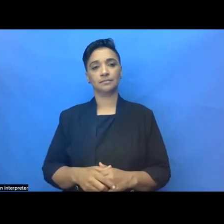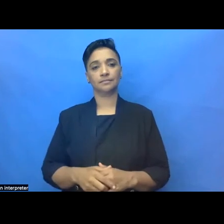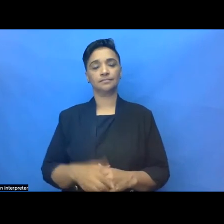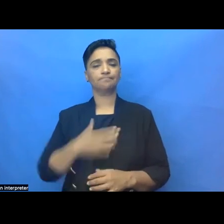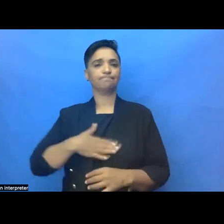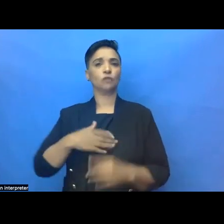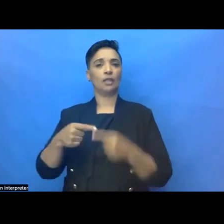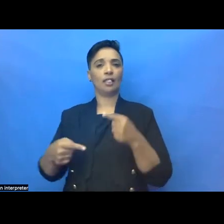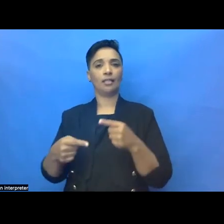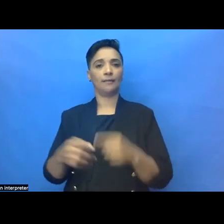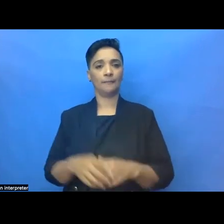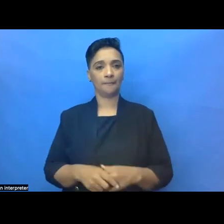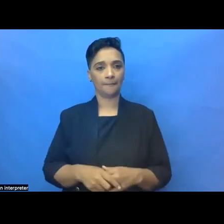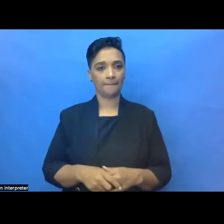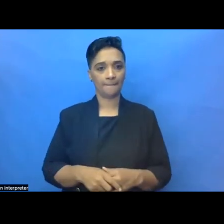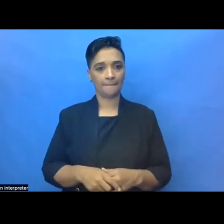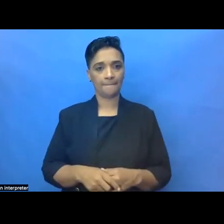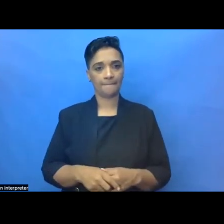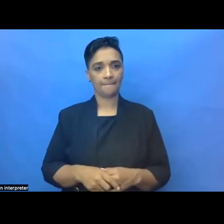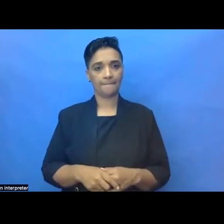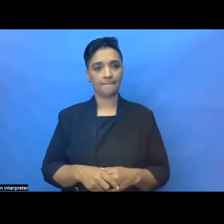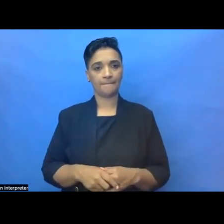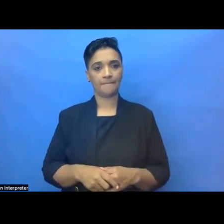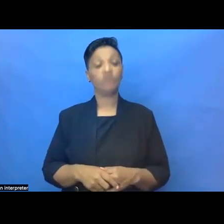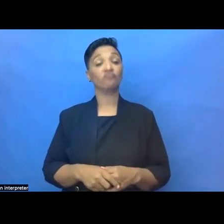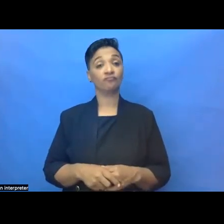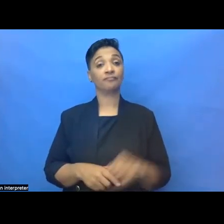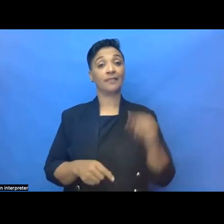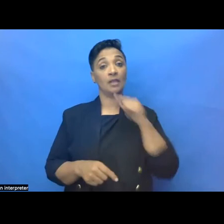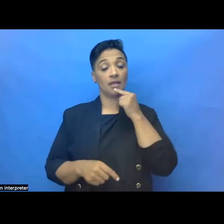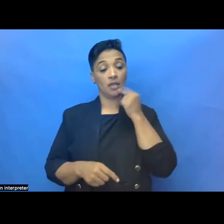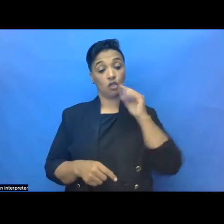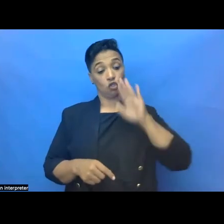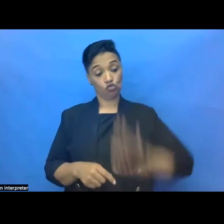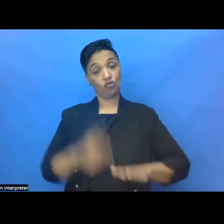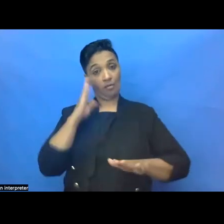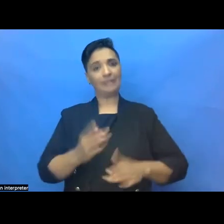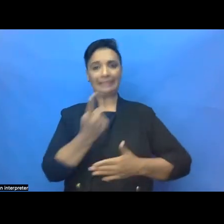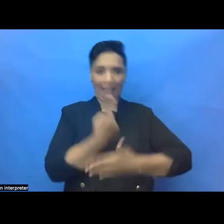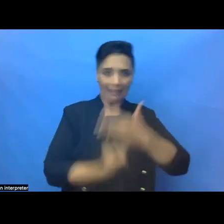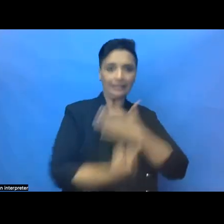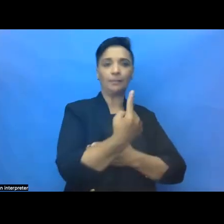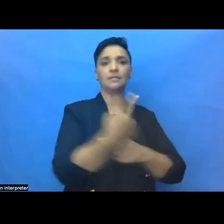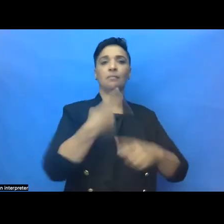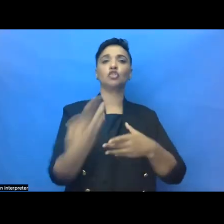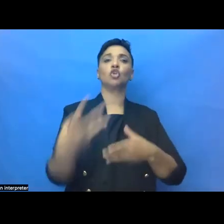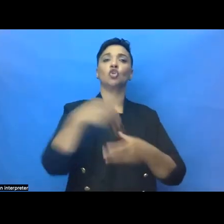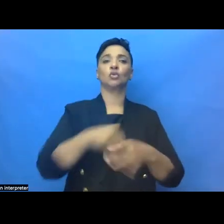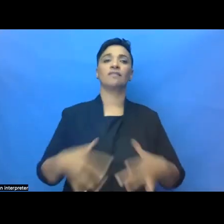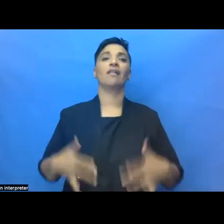the perspective of independent and inclusive life course. And for